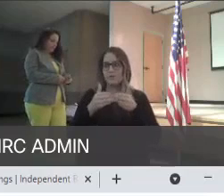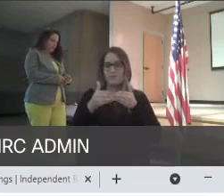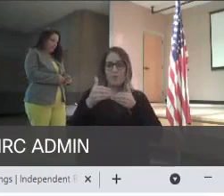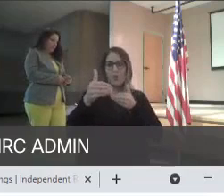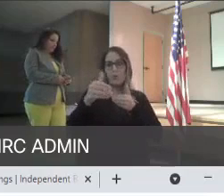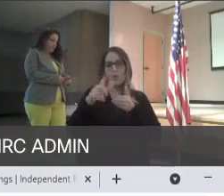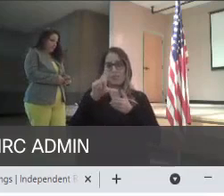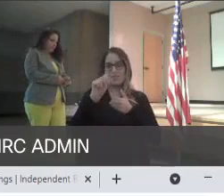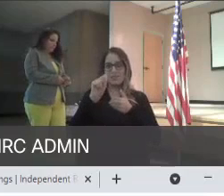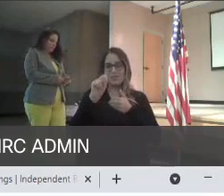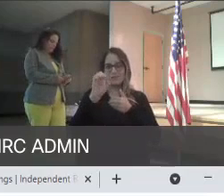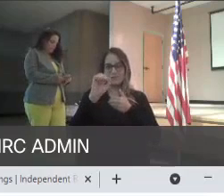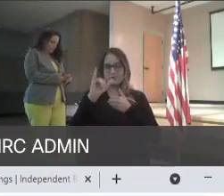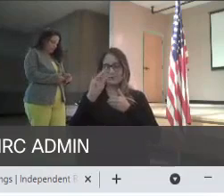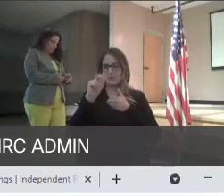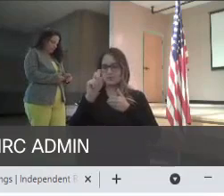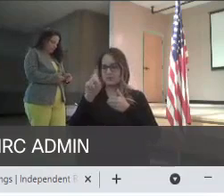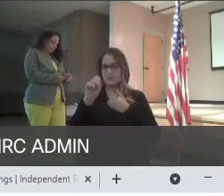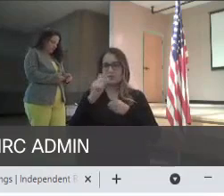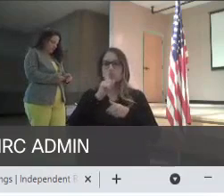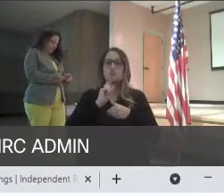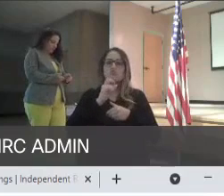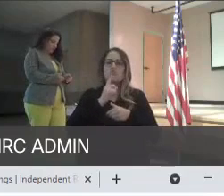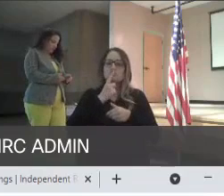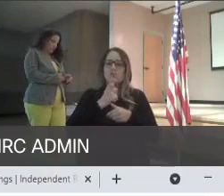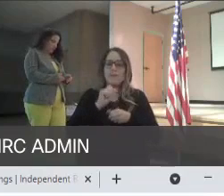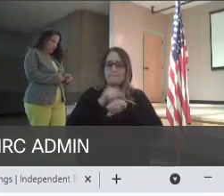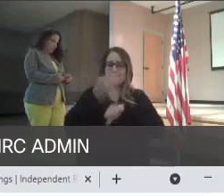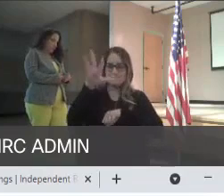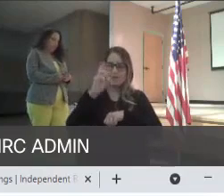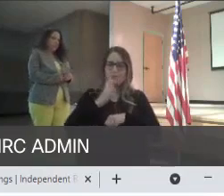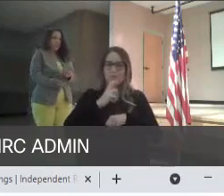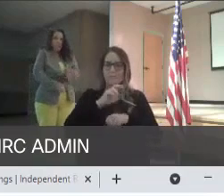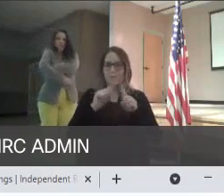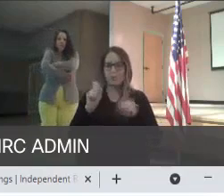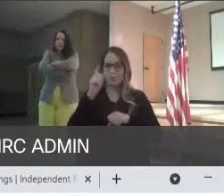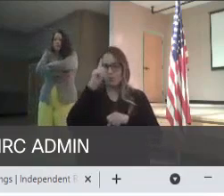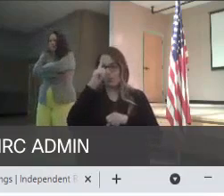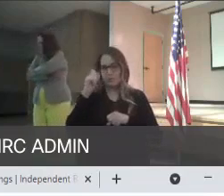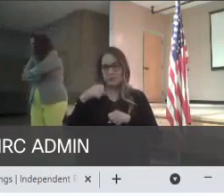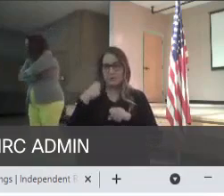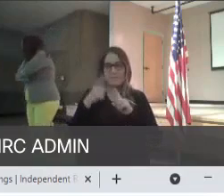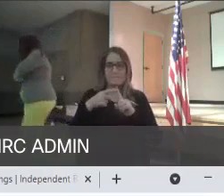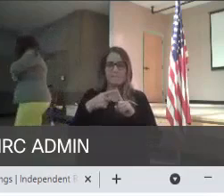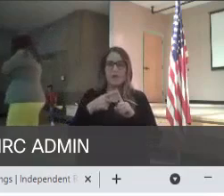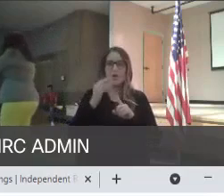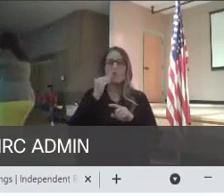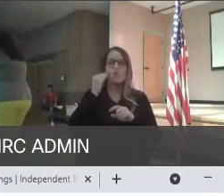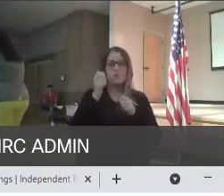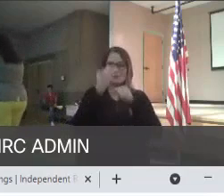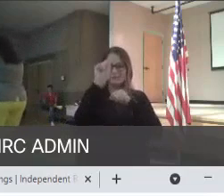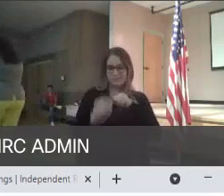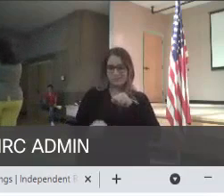far as the Las Endas area and as far as the Red Mountain Ranch, but also take in consideration anything that is